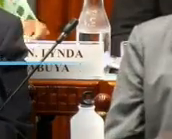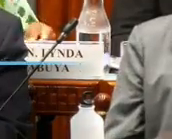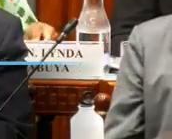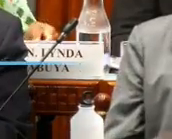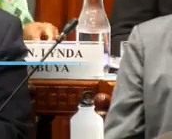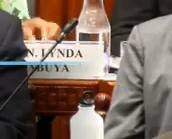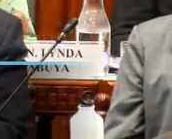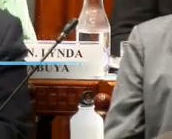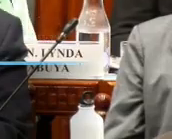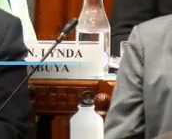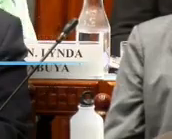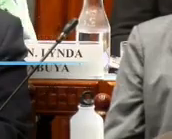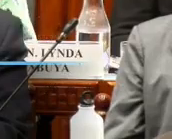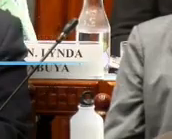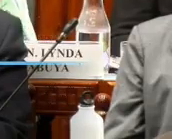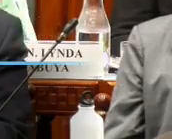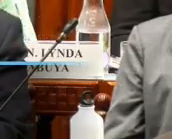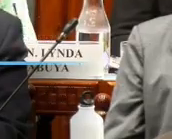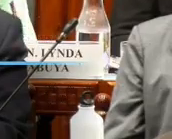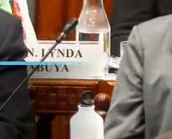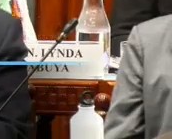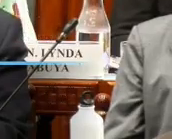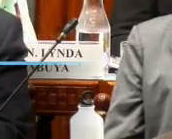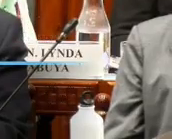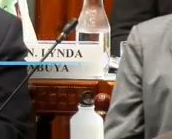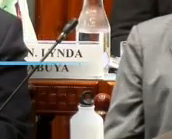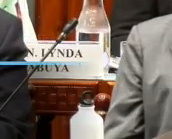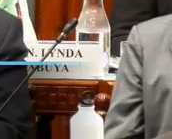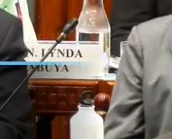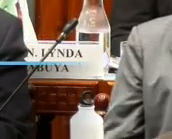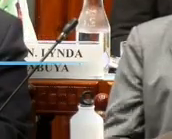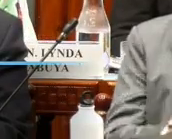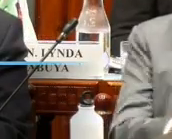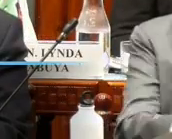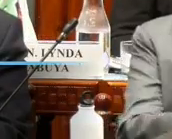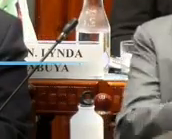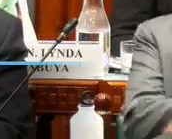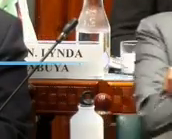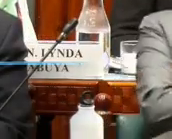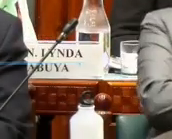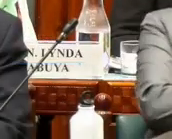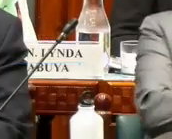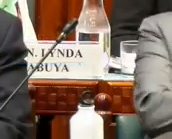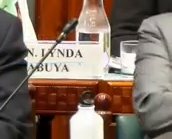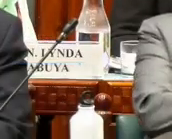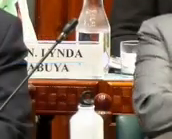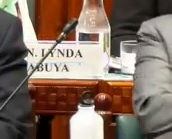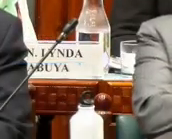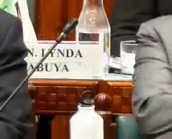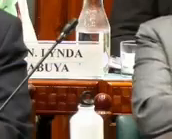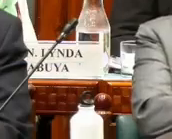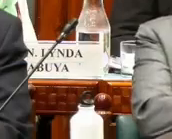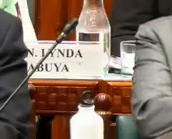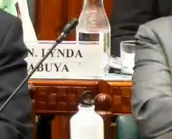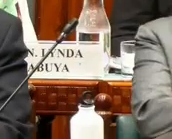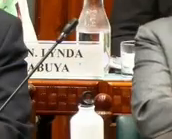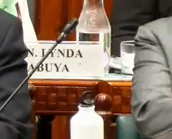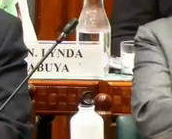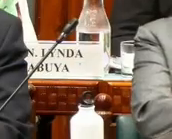Prime Minister to thank His Excellency the President for his most gracious address to open the 2025 legislative